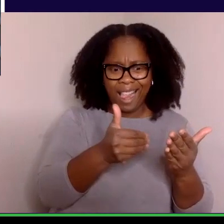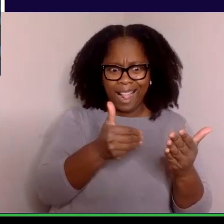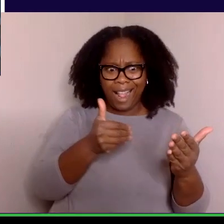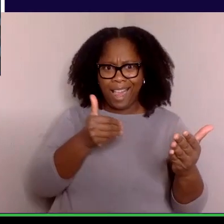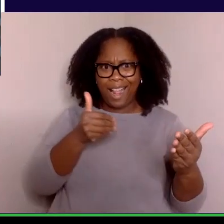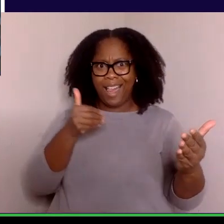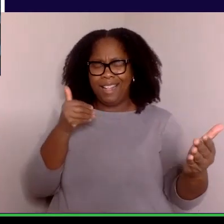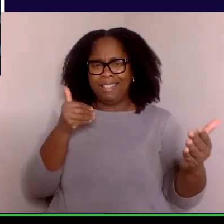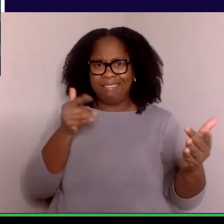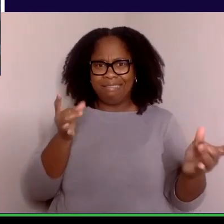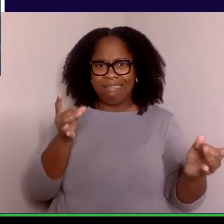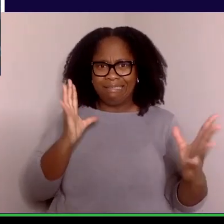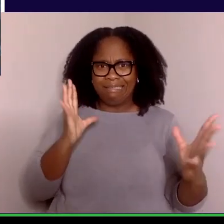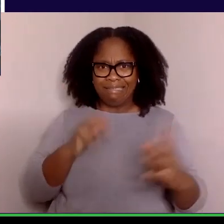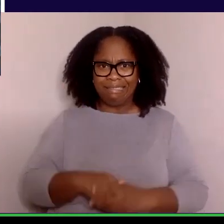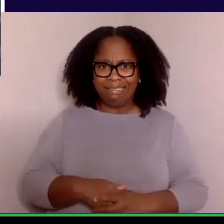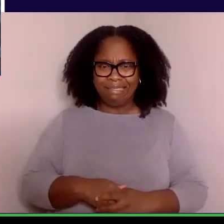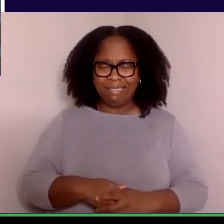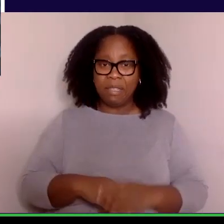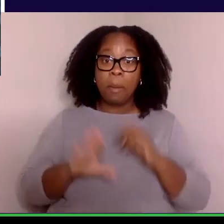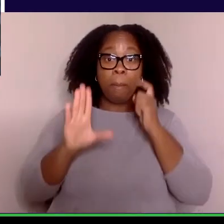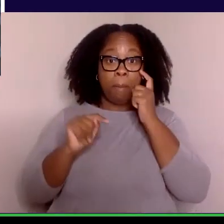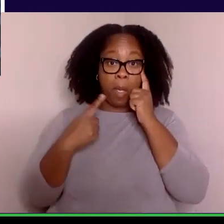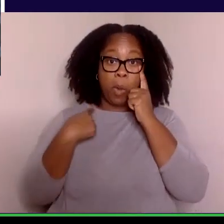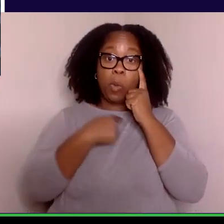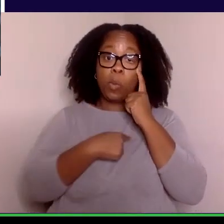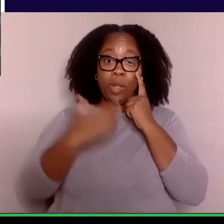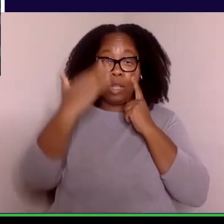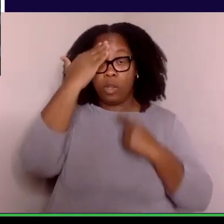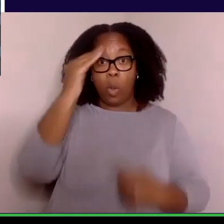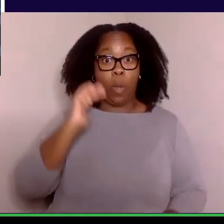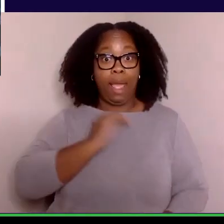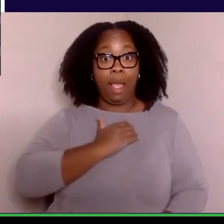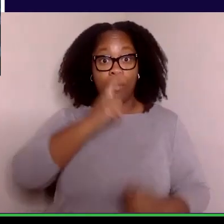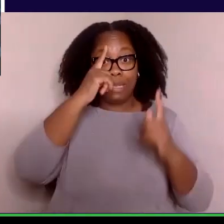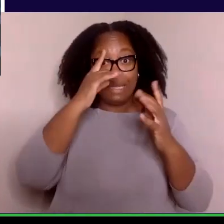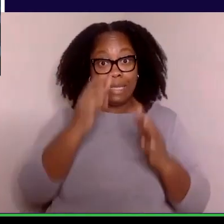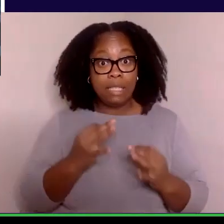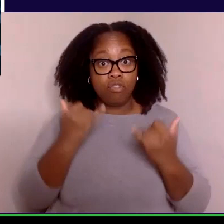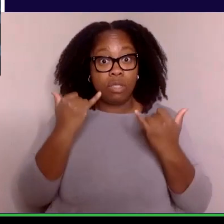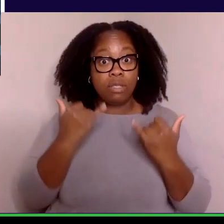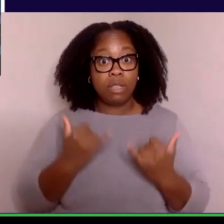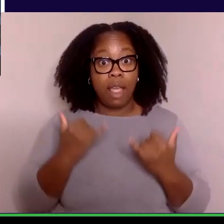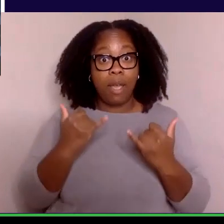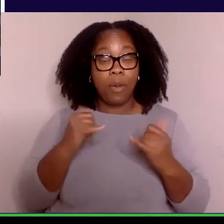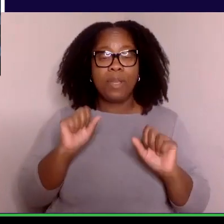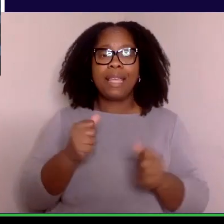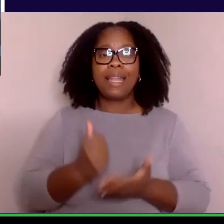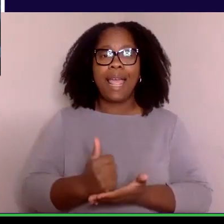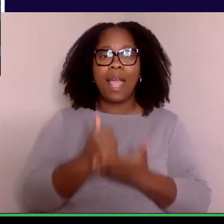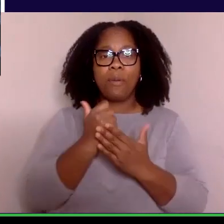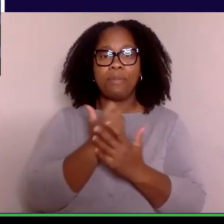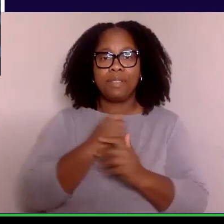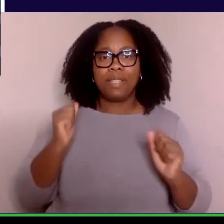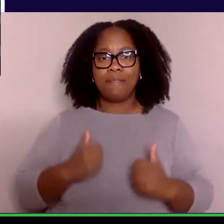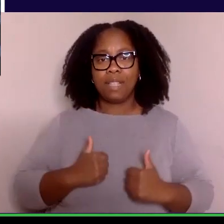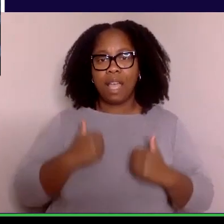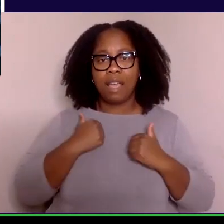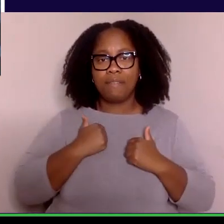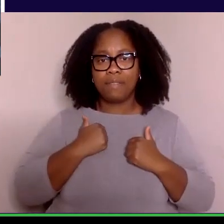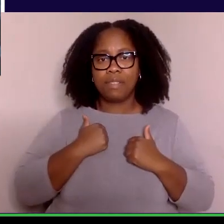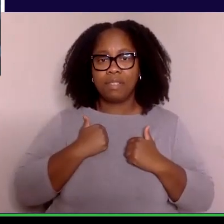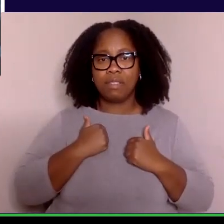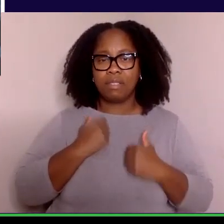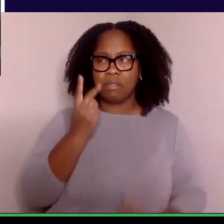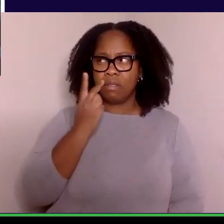know. The decisions we make now can save lives. Looking back, it's clear that our actions